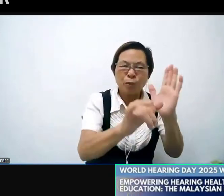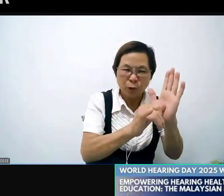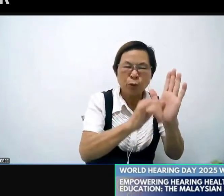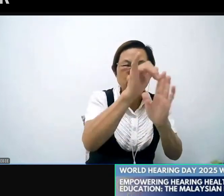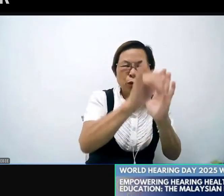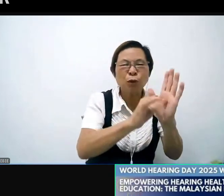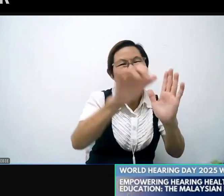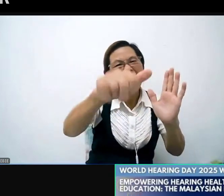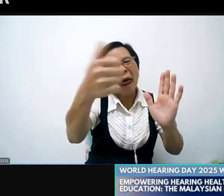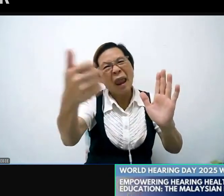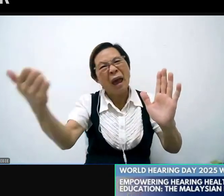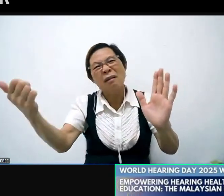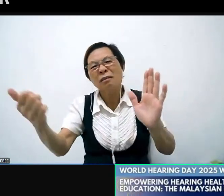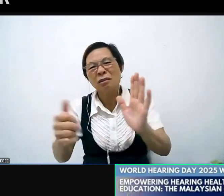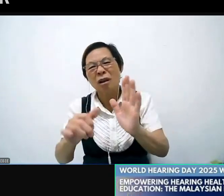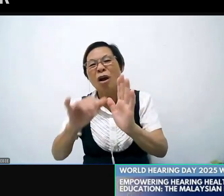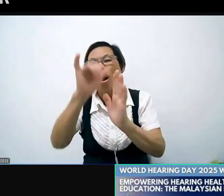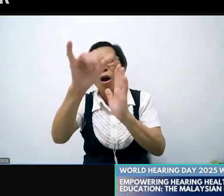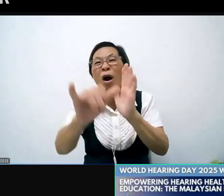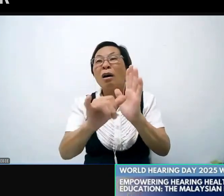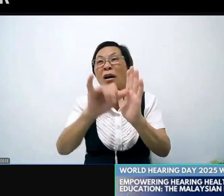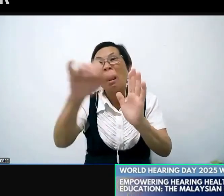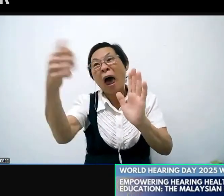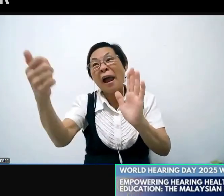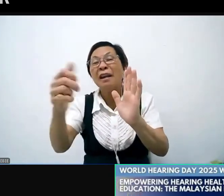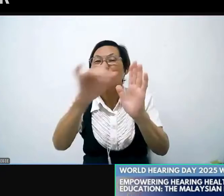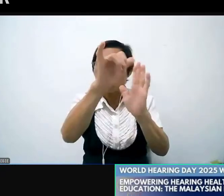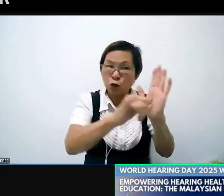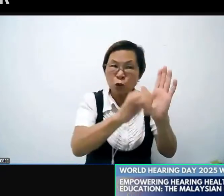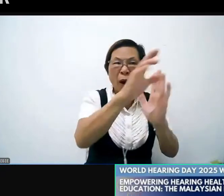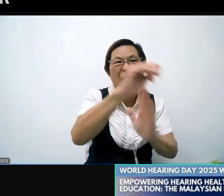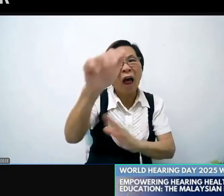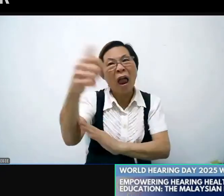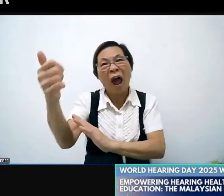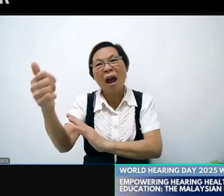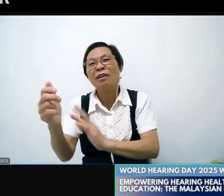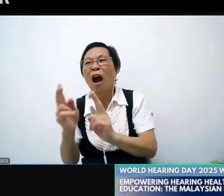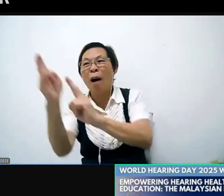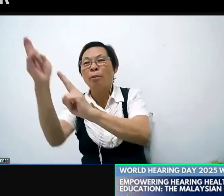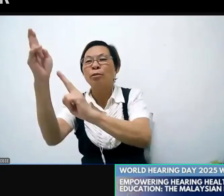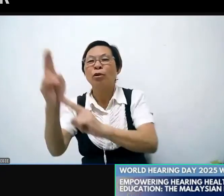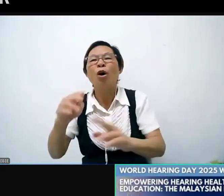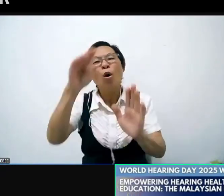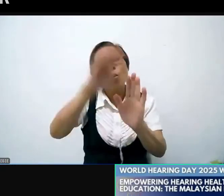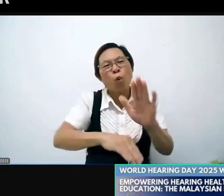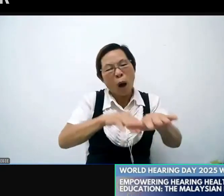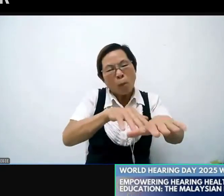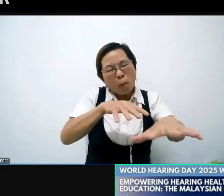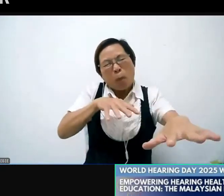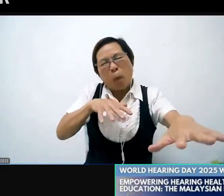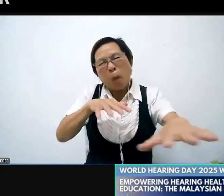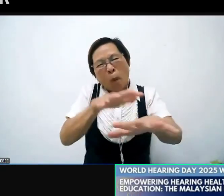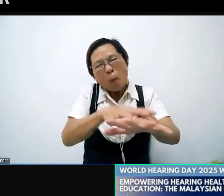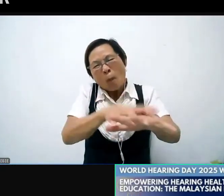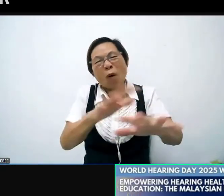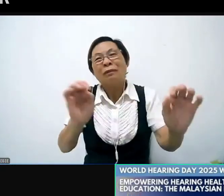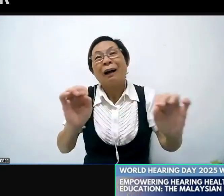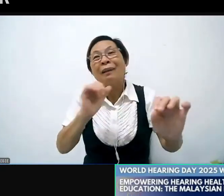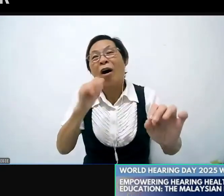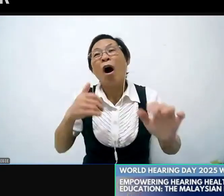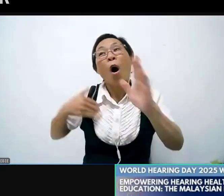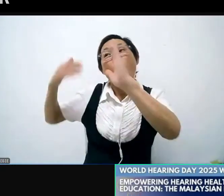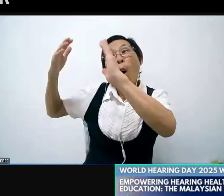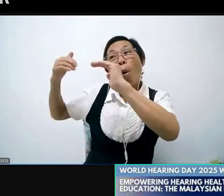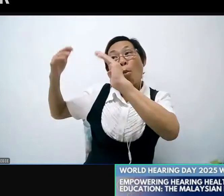other platform to upload the module so that we can reduce the traffic congestion. And